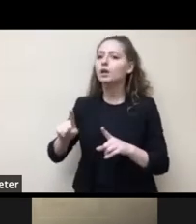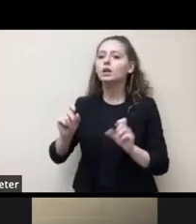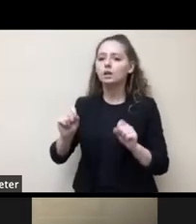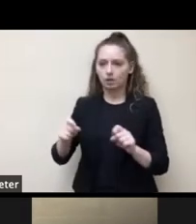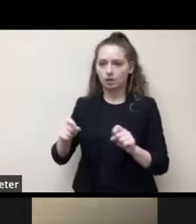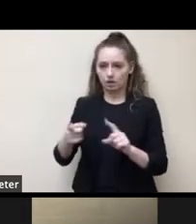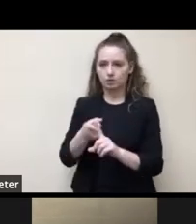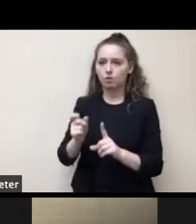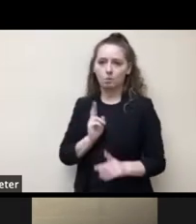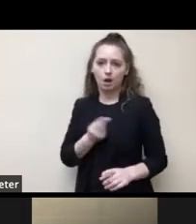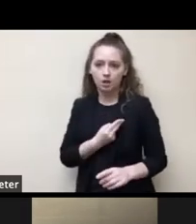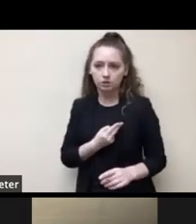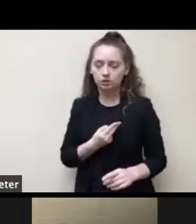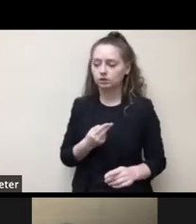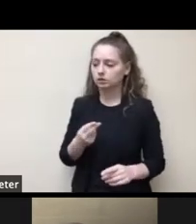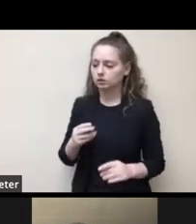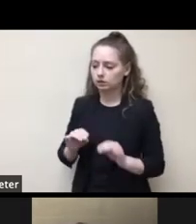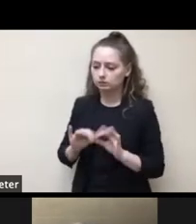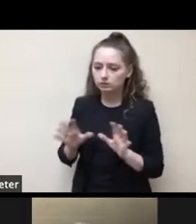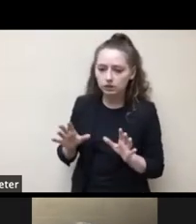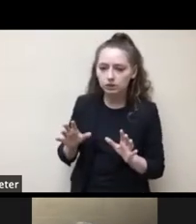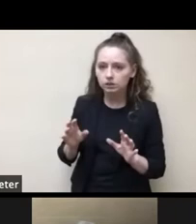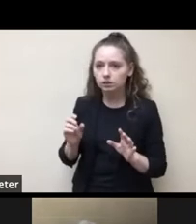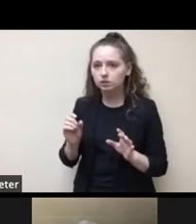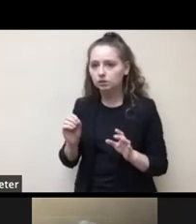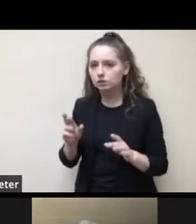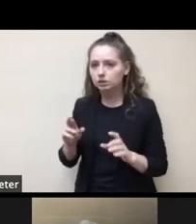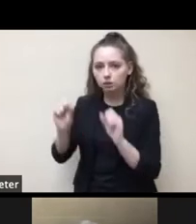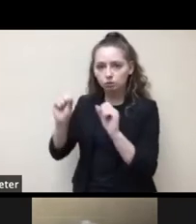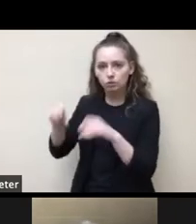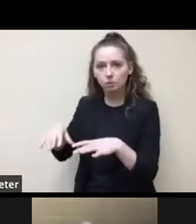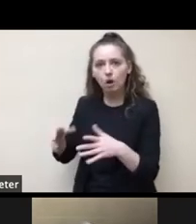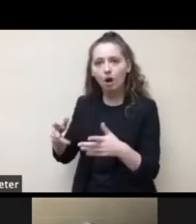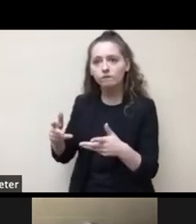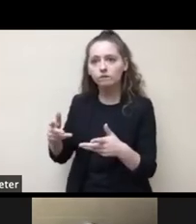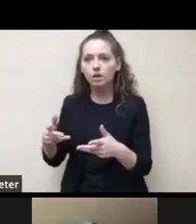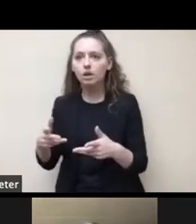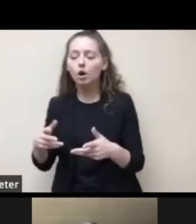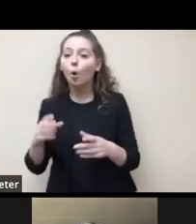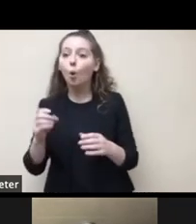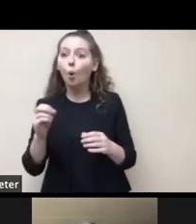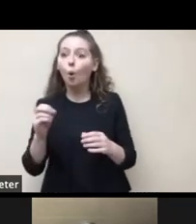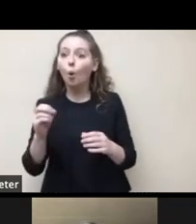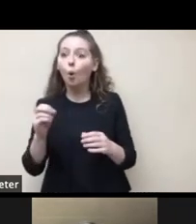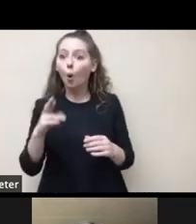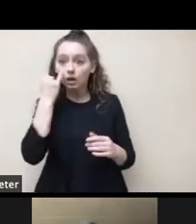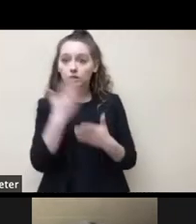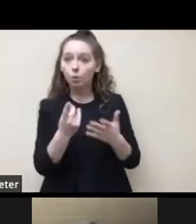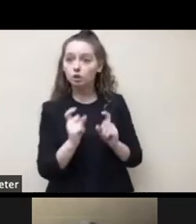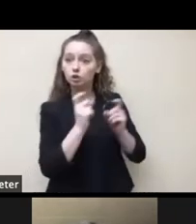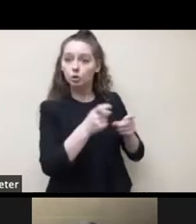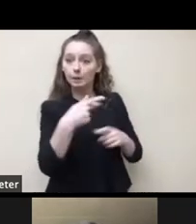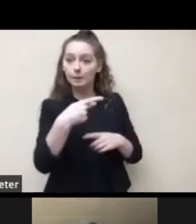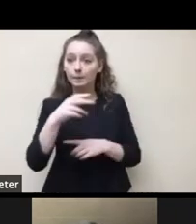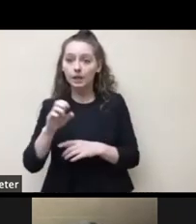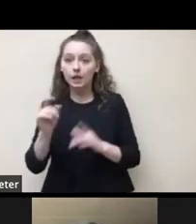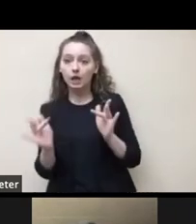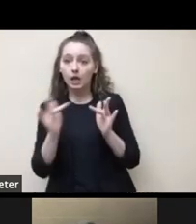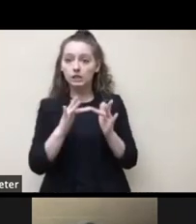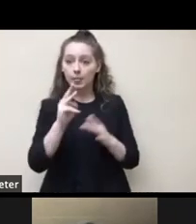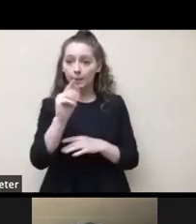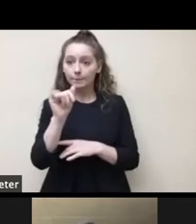obviously they can drop it off at the police department as well. Or if somebody wants to donate PPE, they can contact the mayor's office in the city, sure.